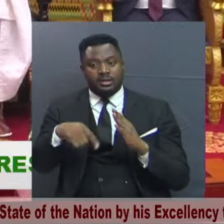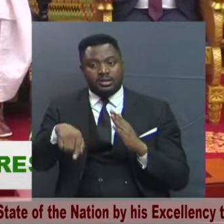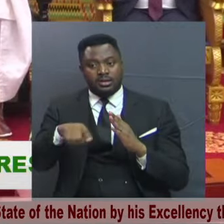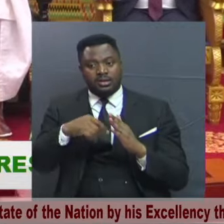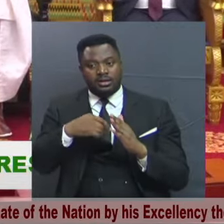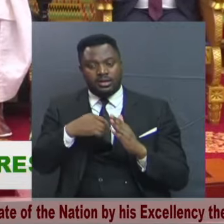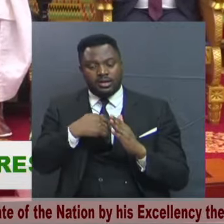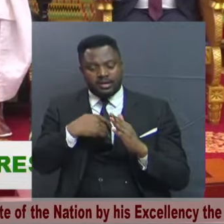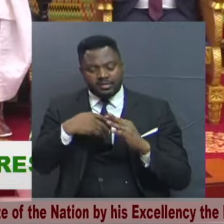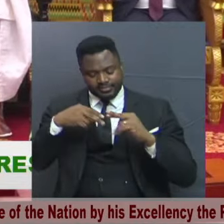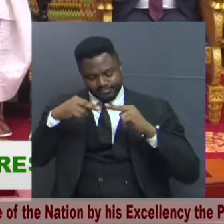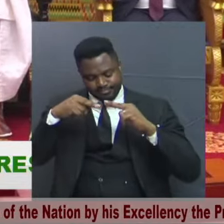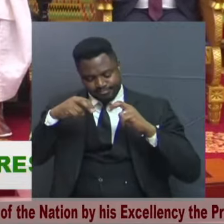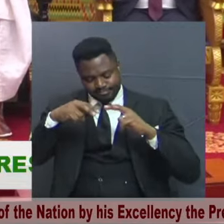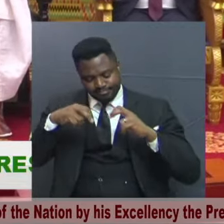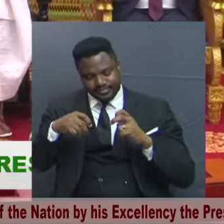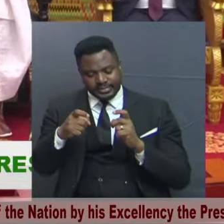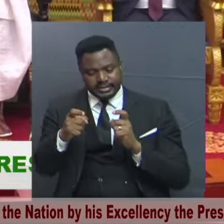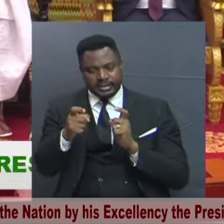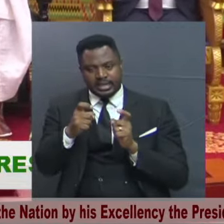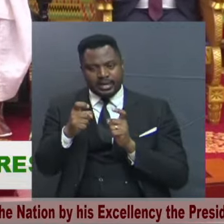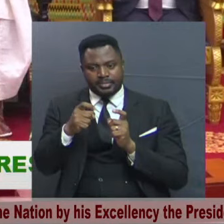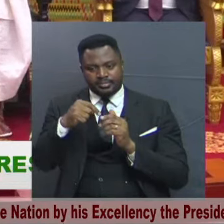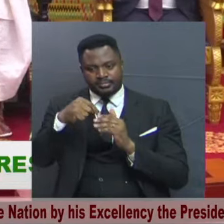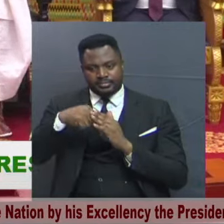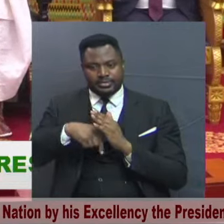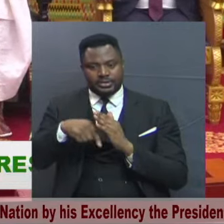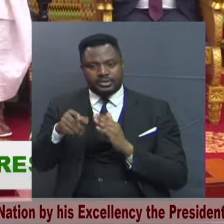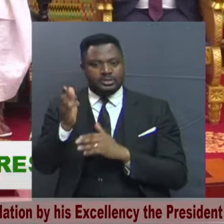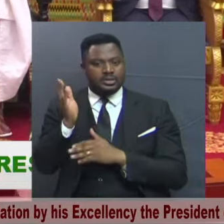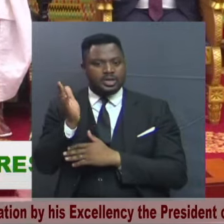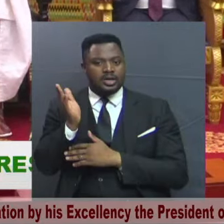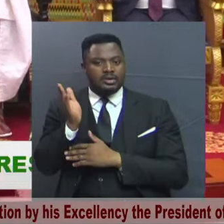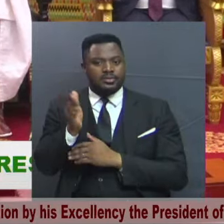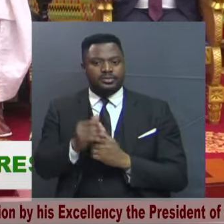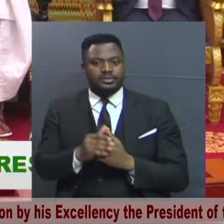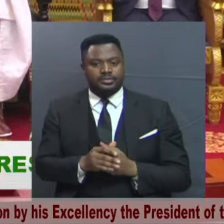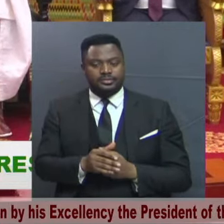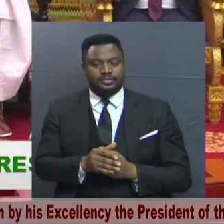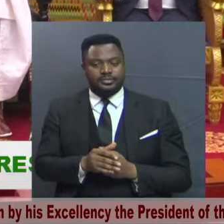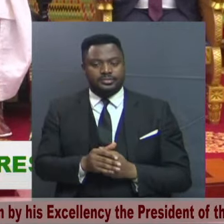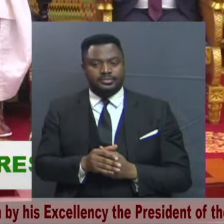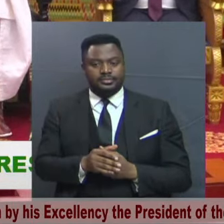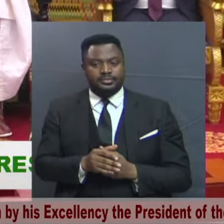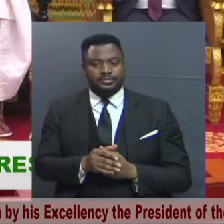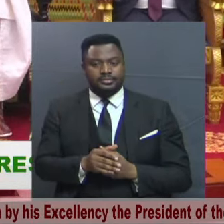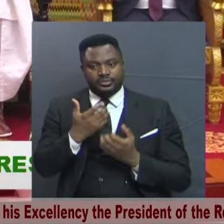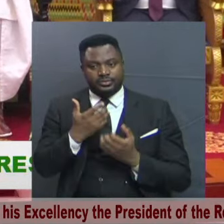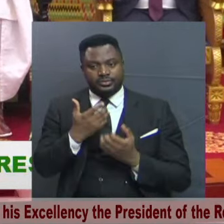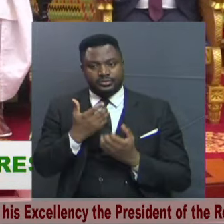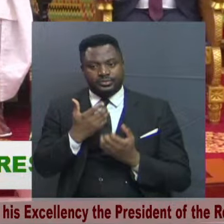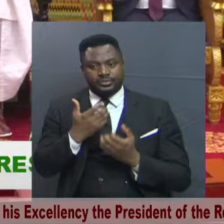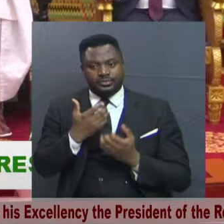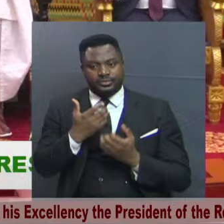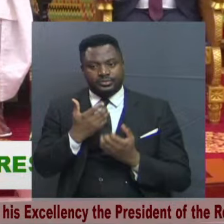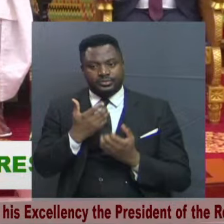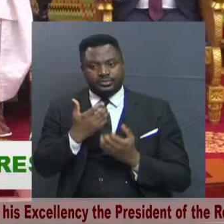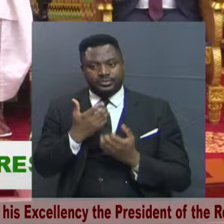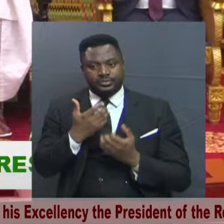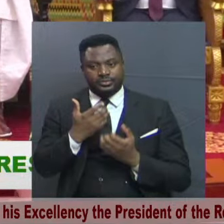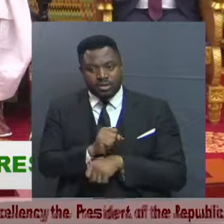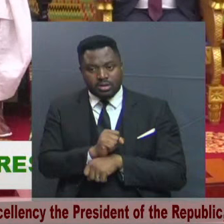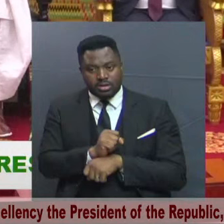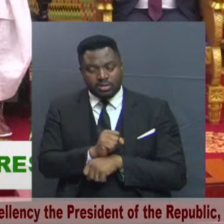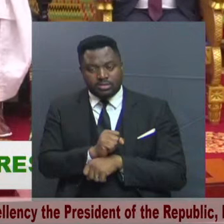has thoroughly debated this address I want to thank all of you for your